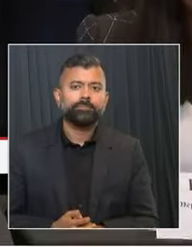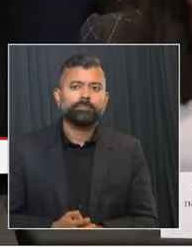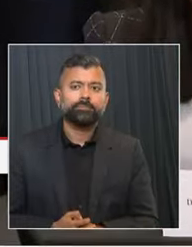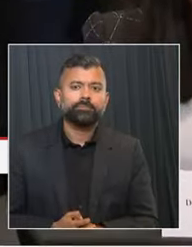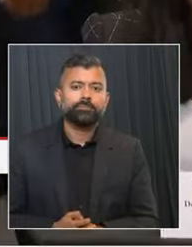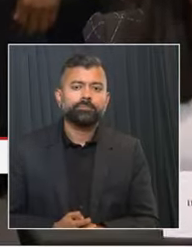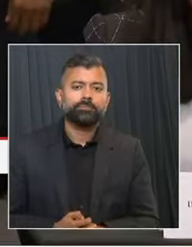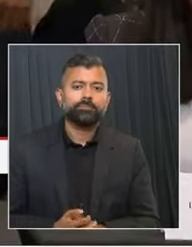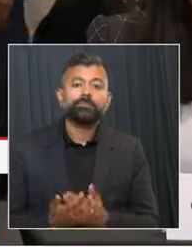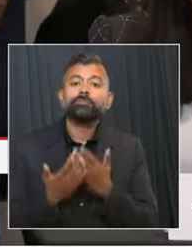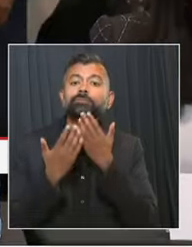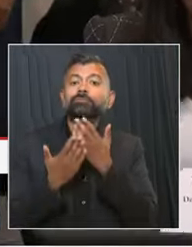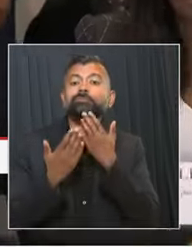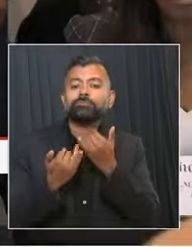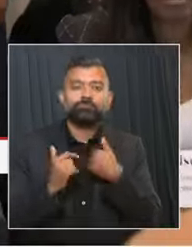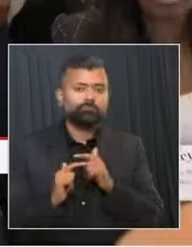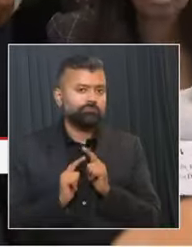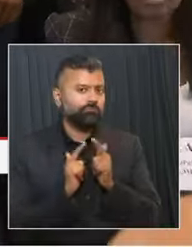Councilmember George.